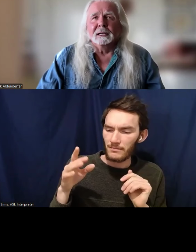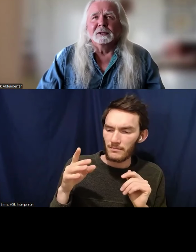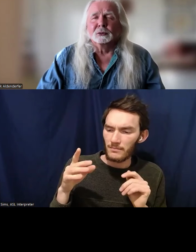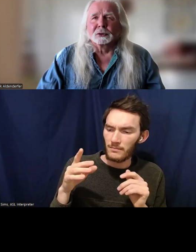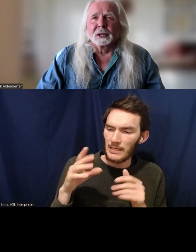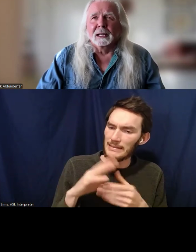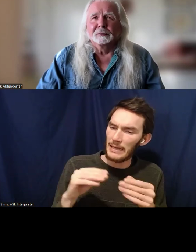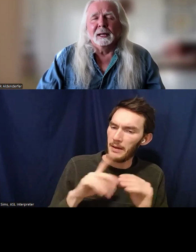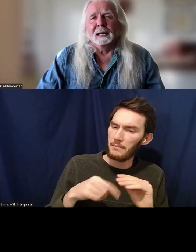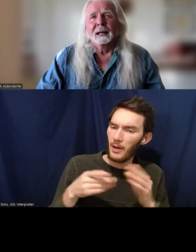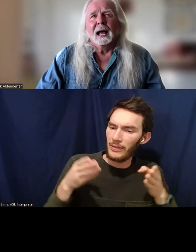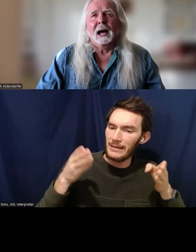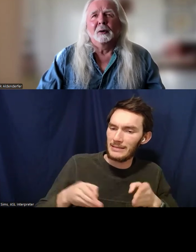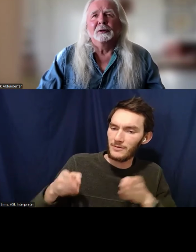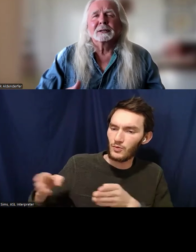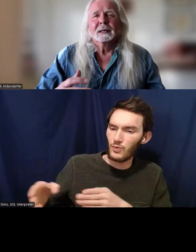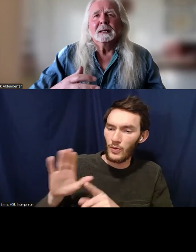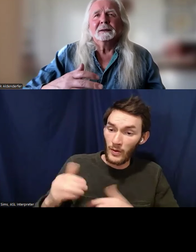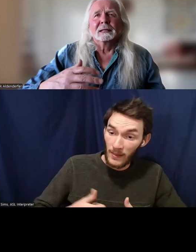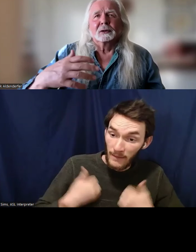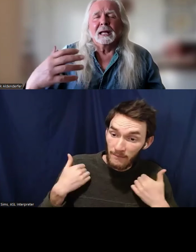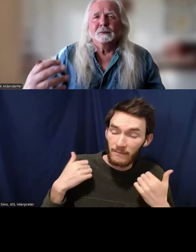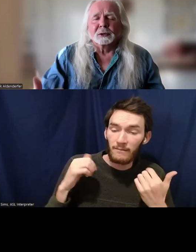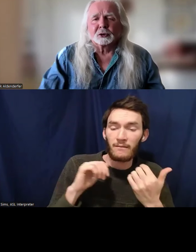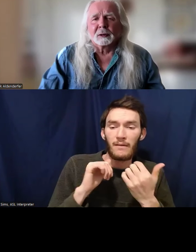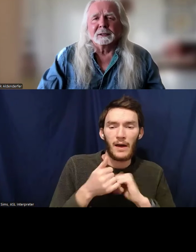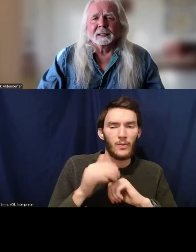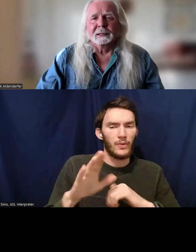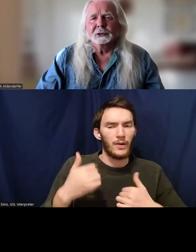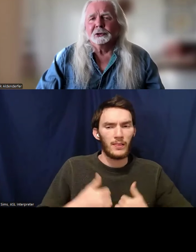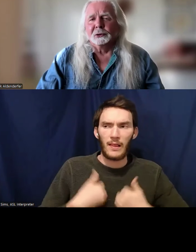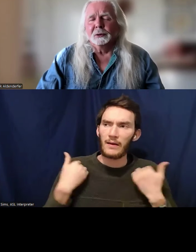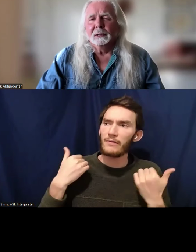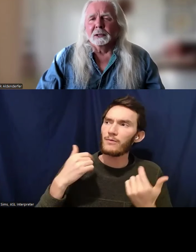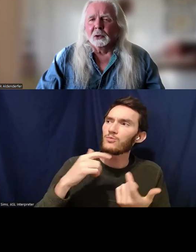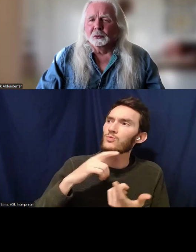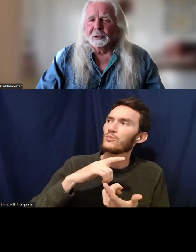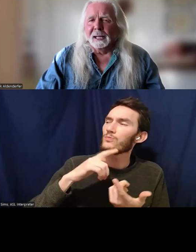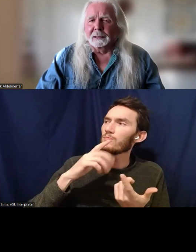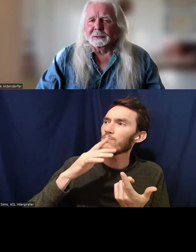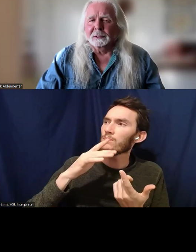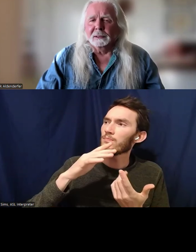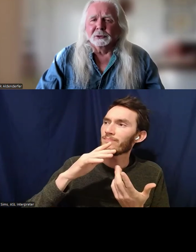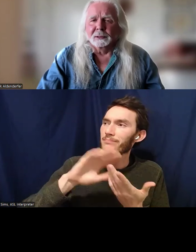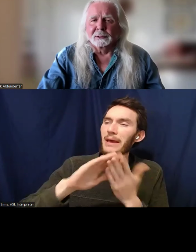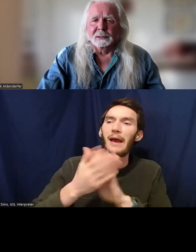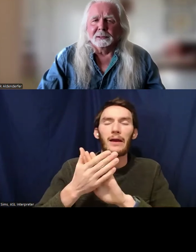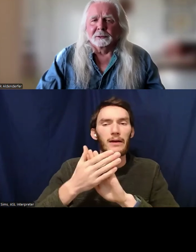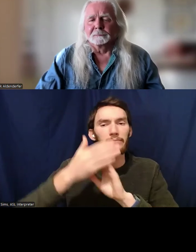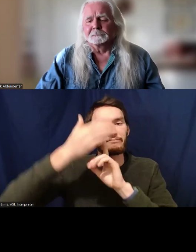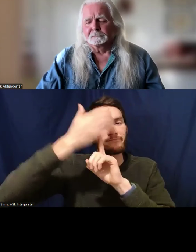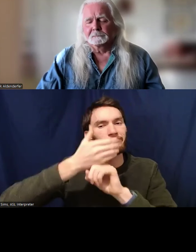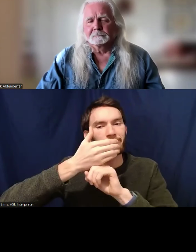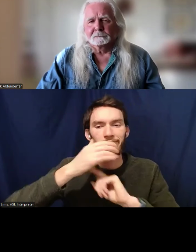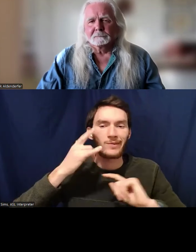the individual's life and how this life was translated into a golden mask that you can see